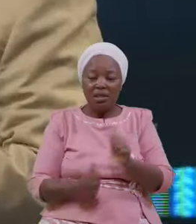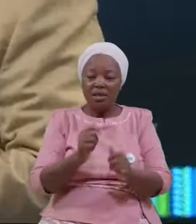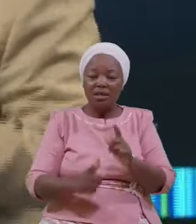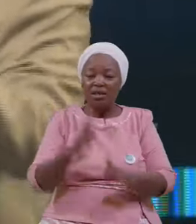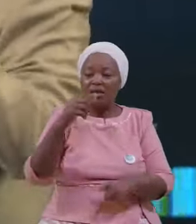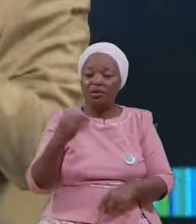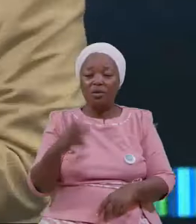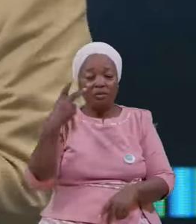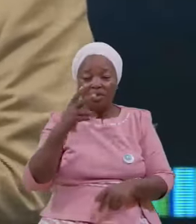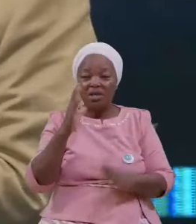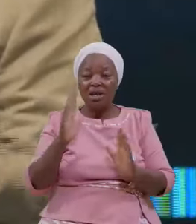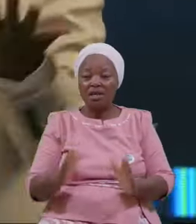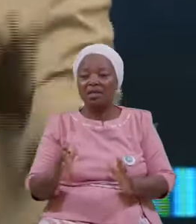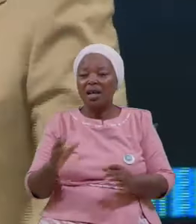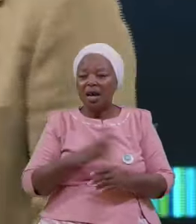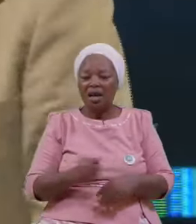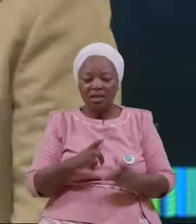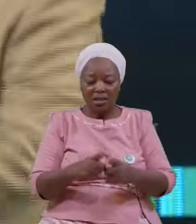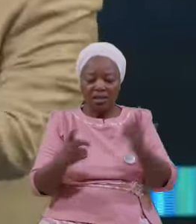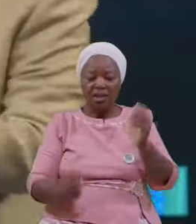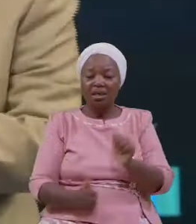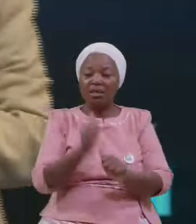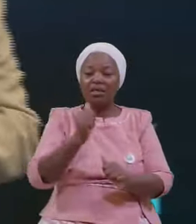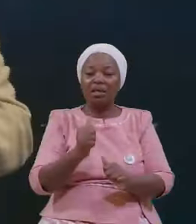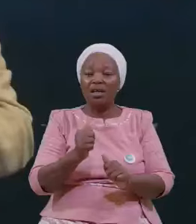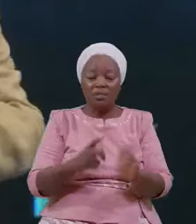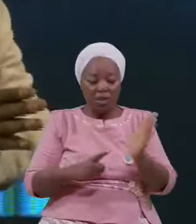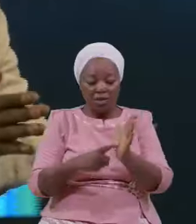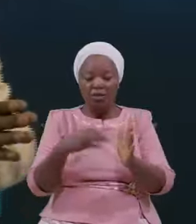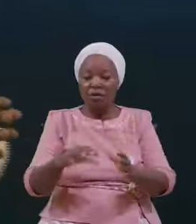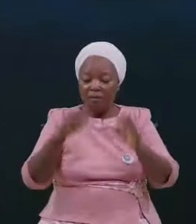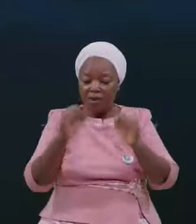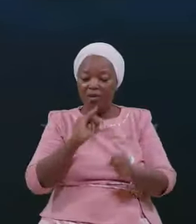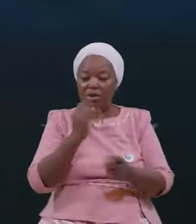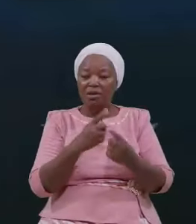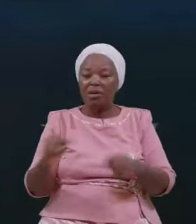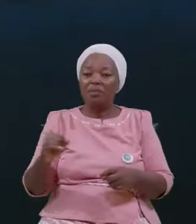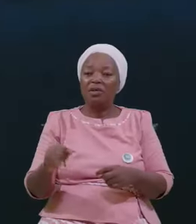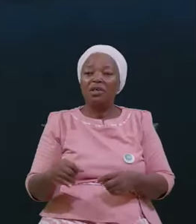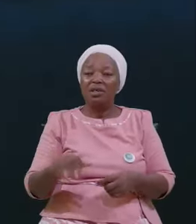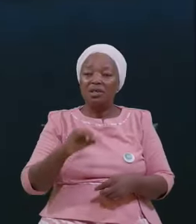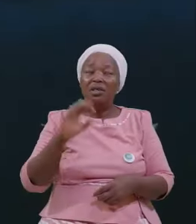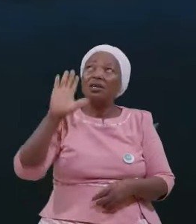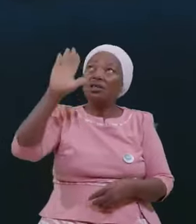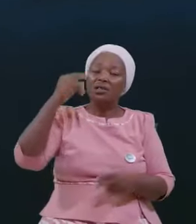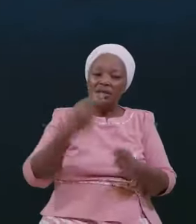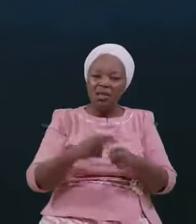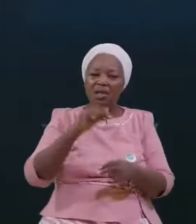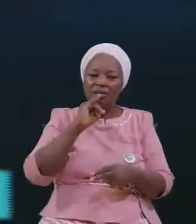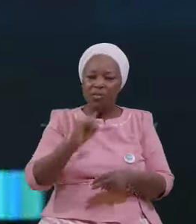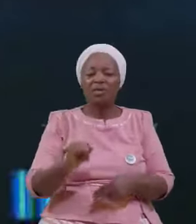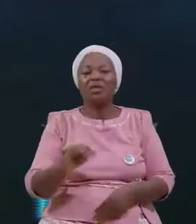of manifestation of power is coming. His name, his title is Emmanuel. I